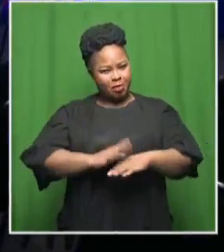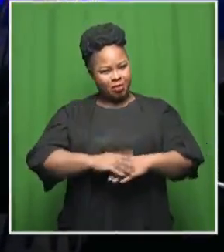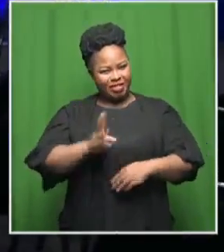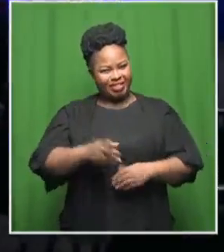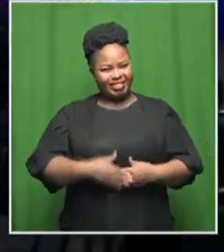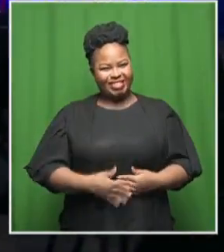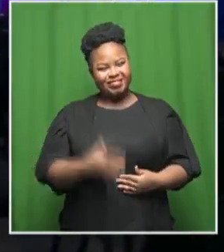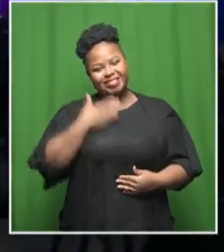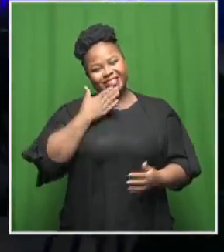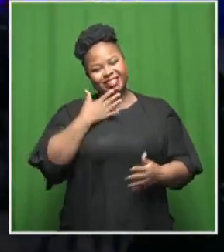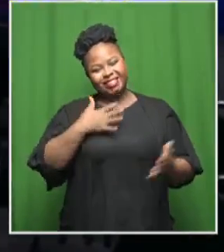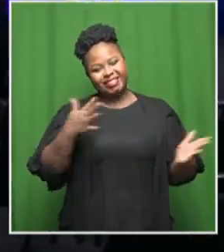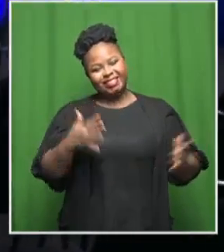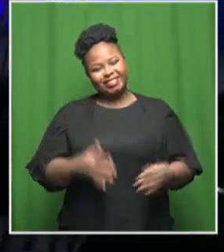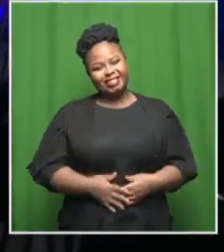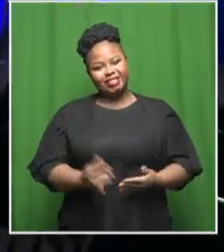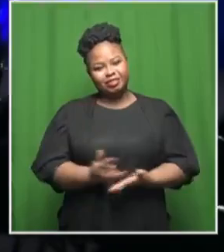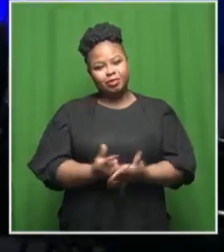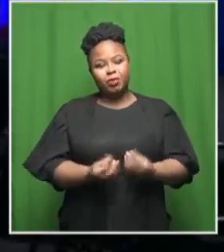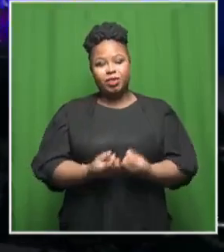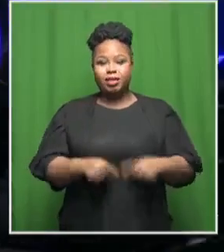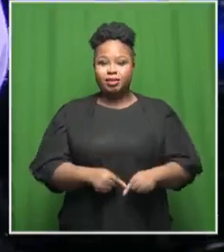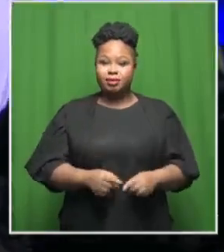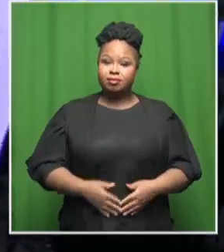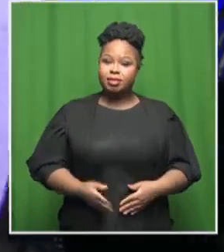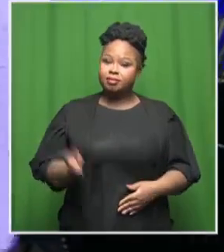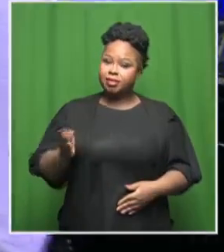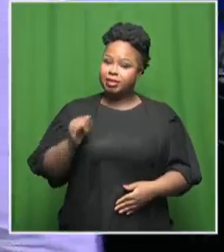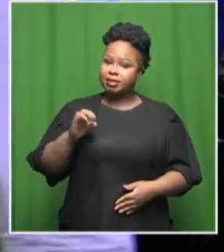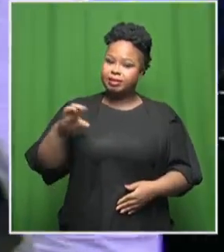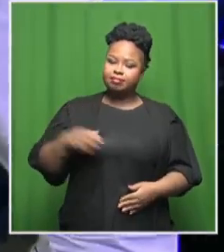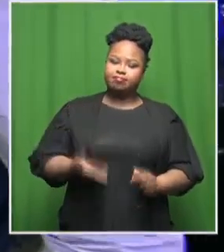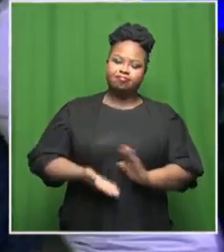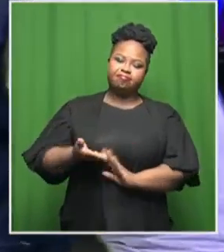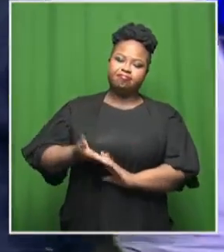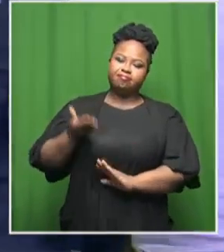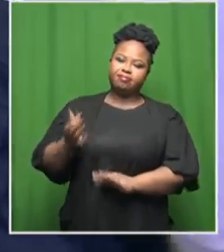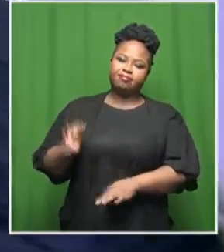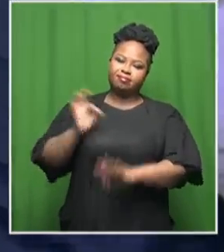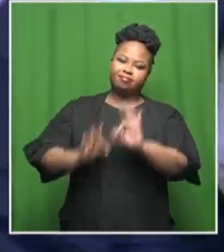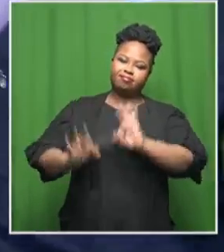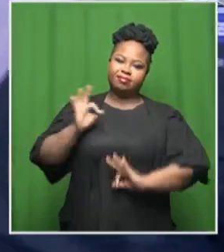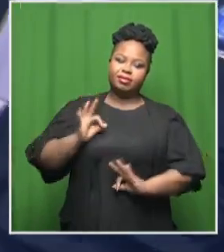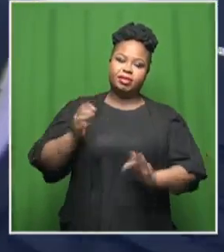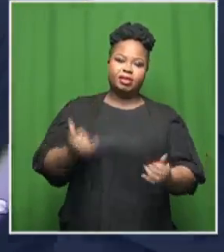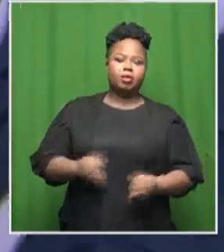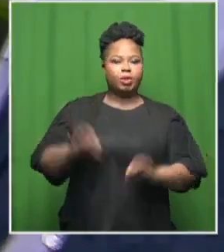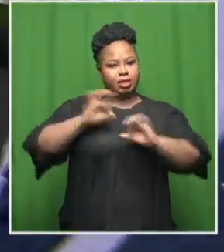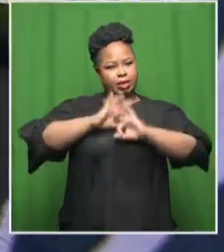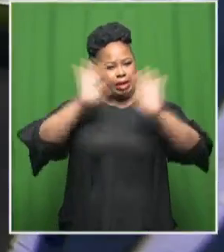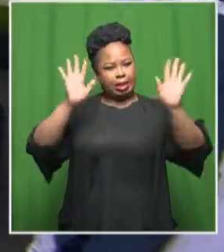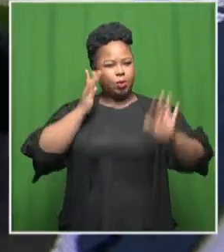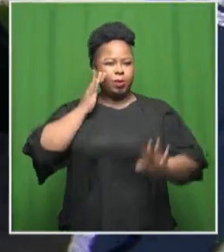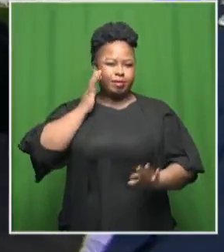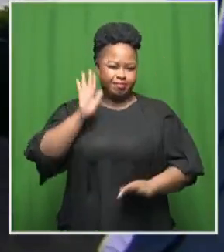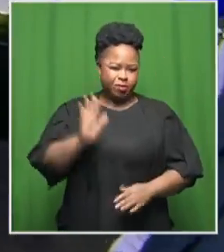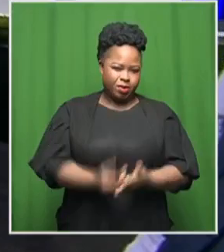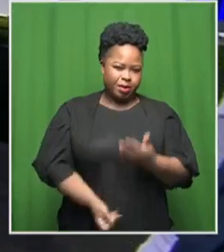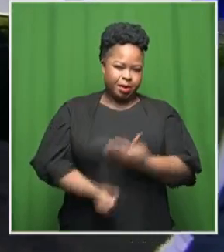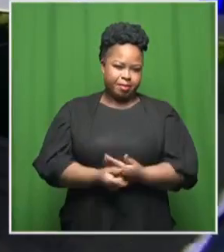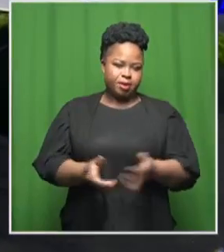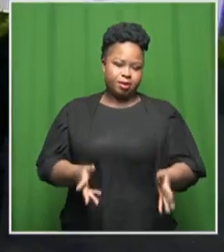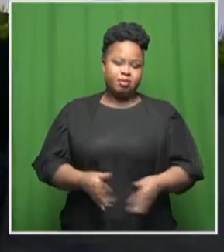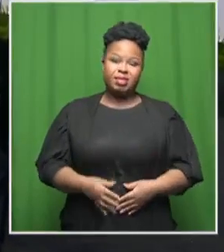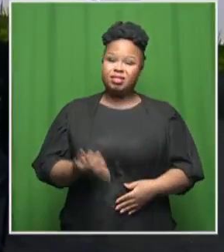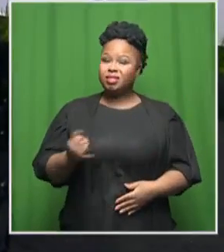going forward. But thank you very, very much for chatting to us. So there we go. The IEC just giving us an understanding as to when a clearer picture will unfold here, but